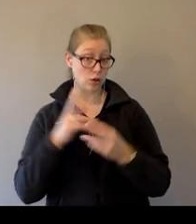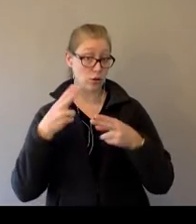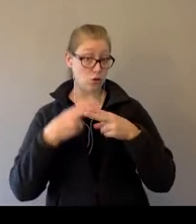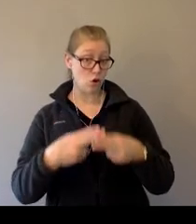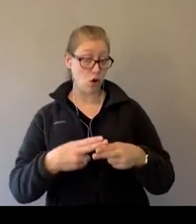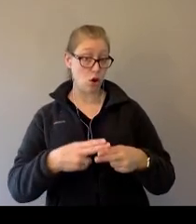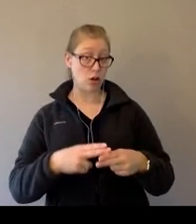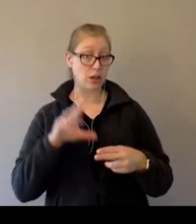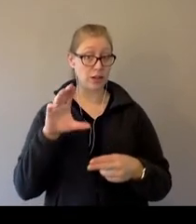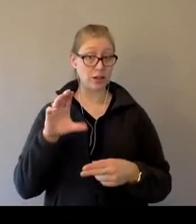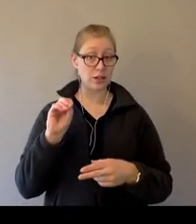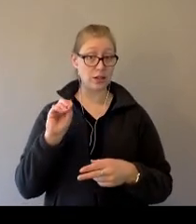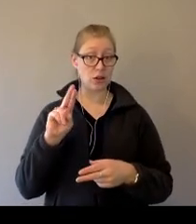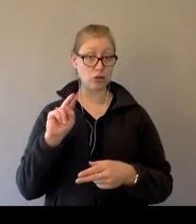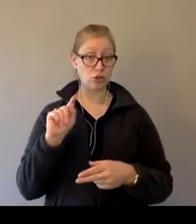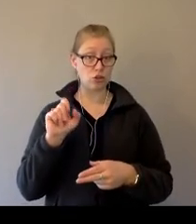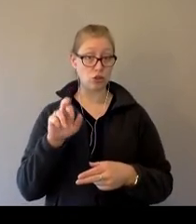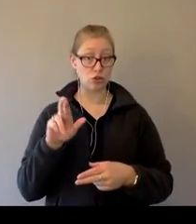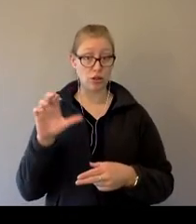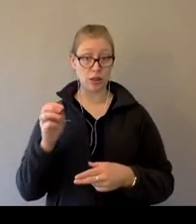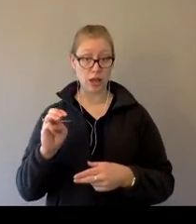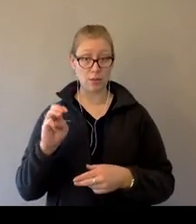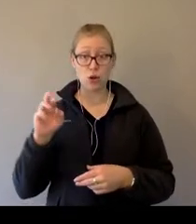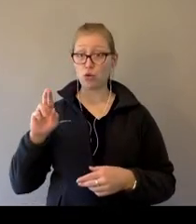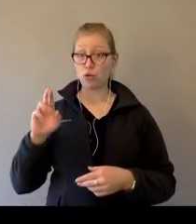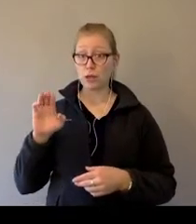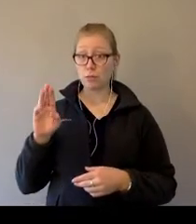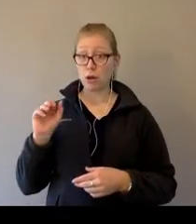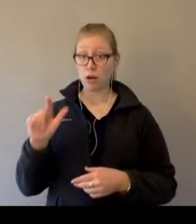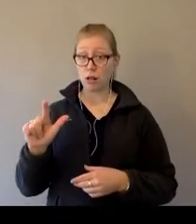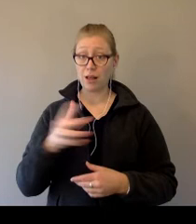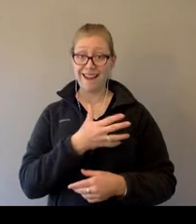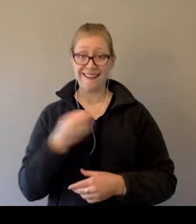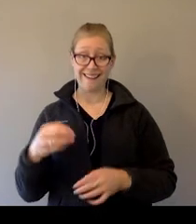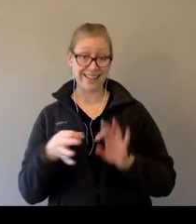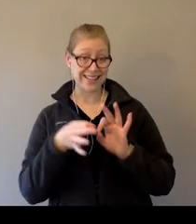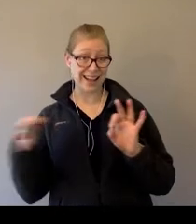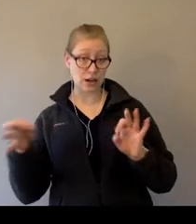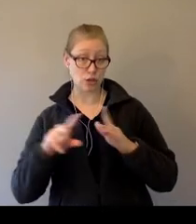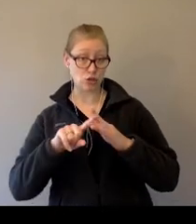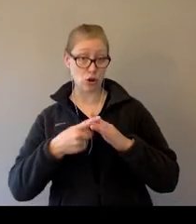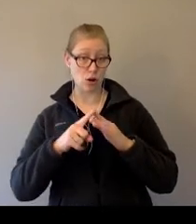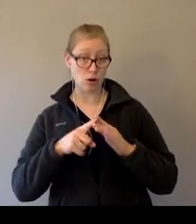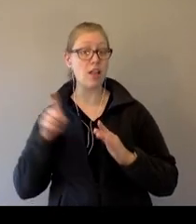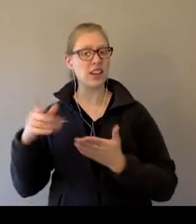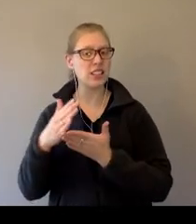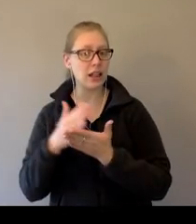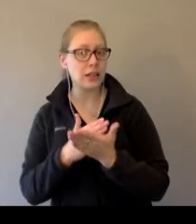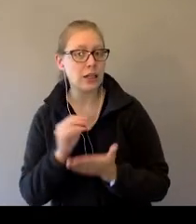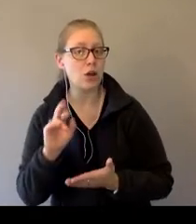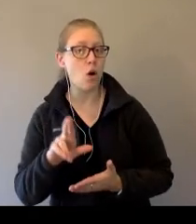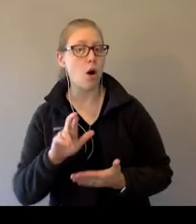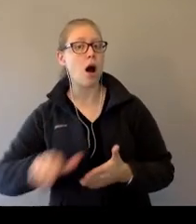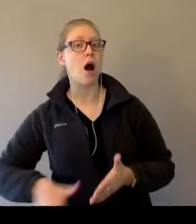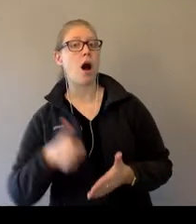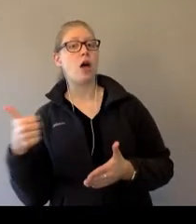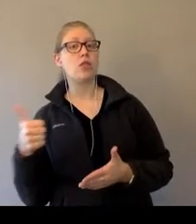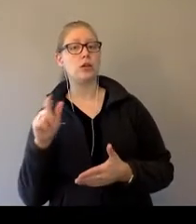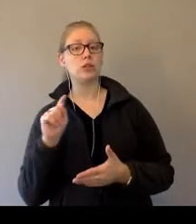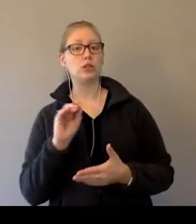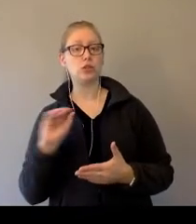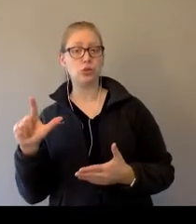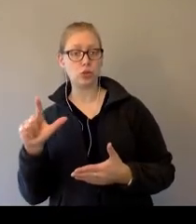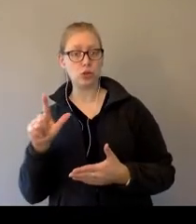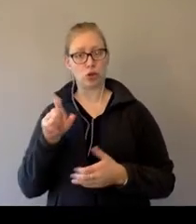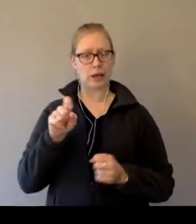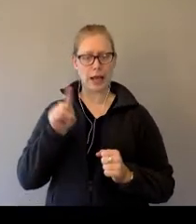Sentence Starters. And this is an additional list or an additional tool for you so that you can pick and choose whatever you